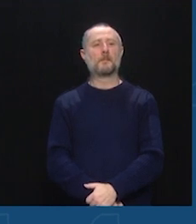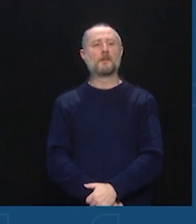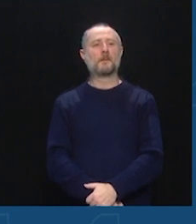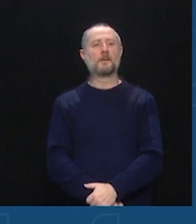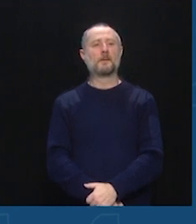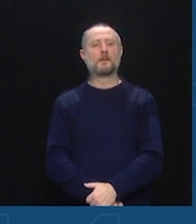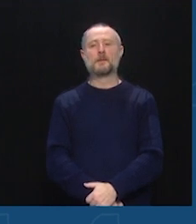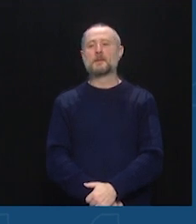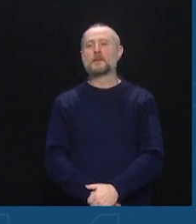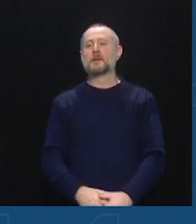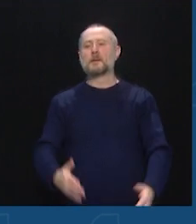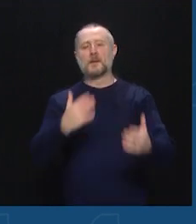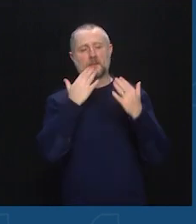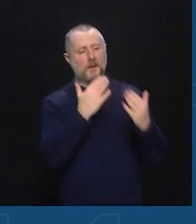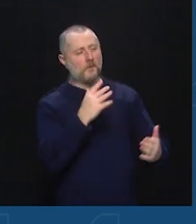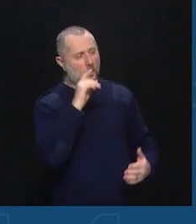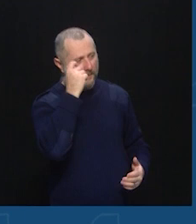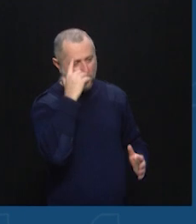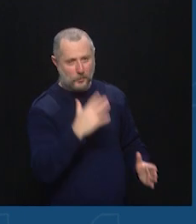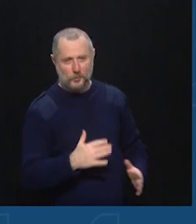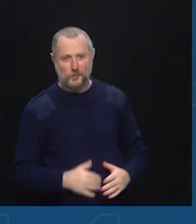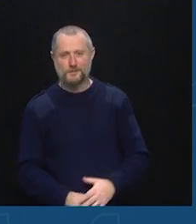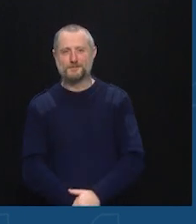Thank you, Governor.